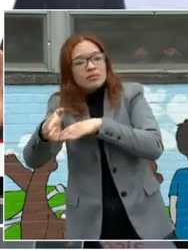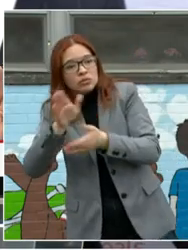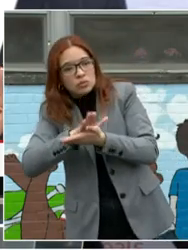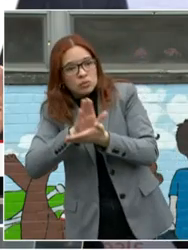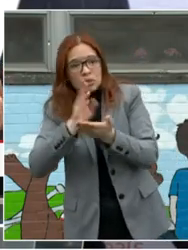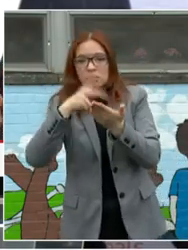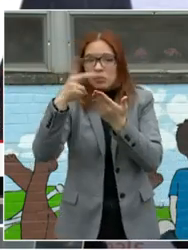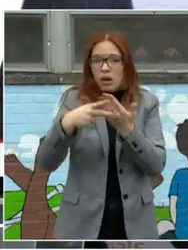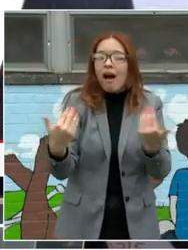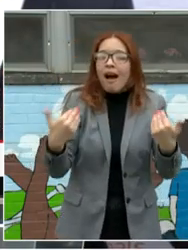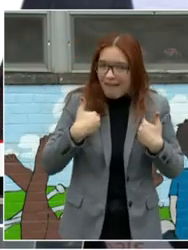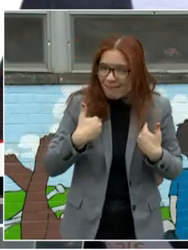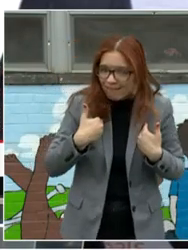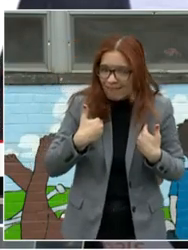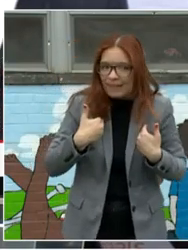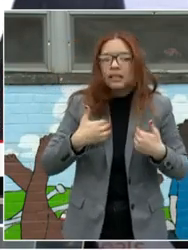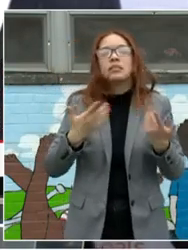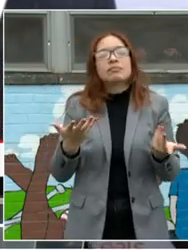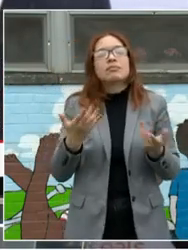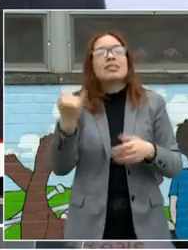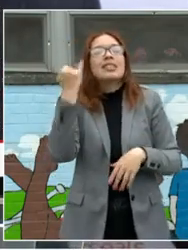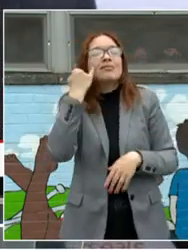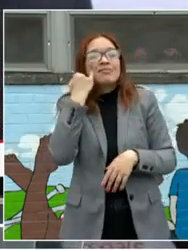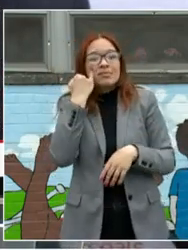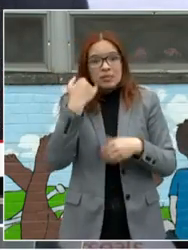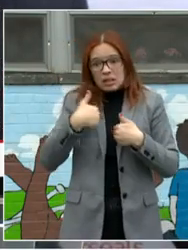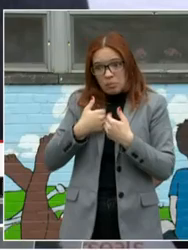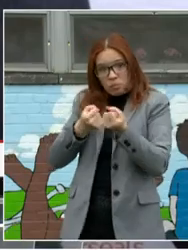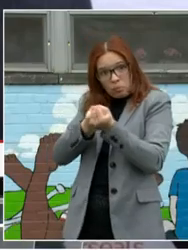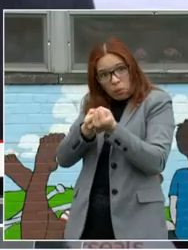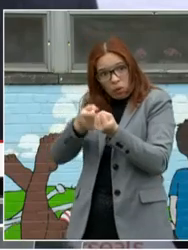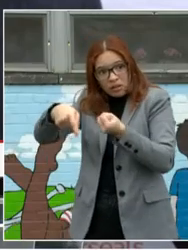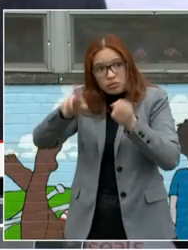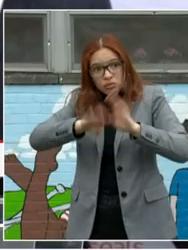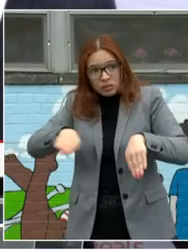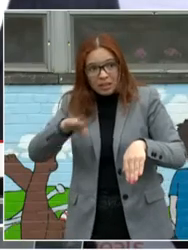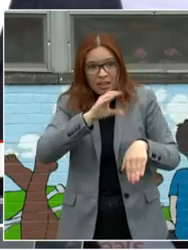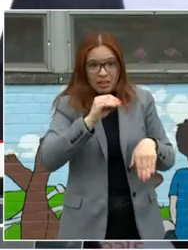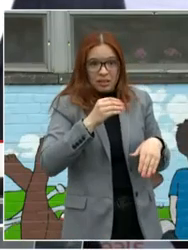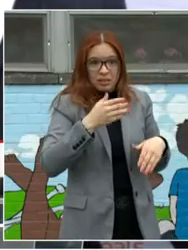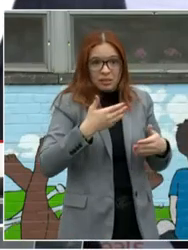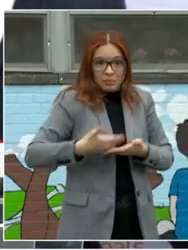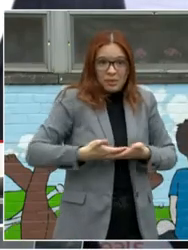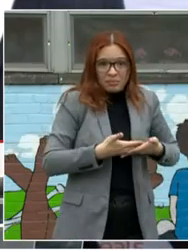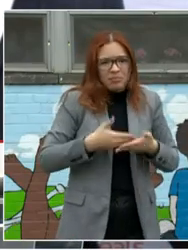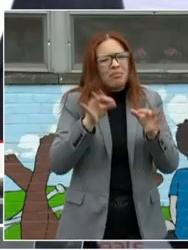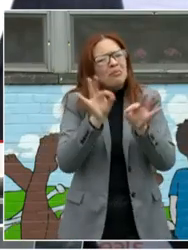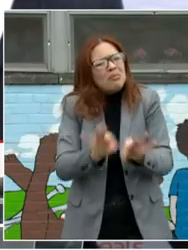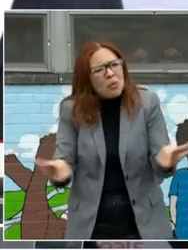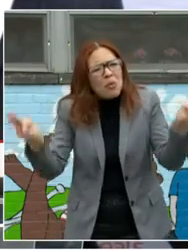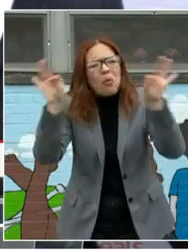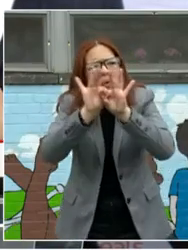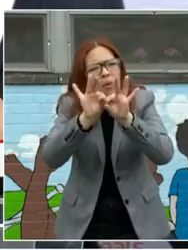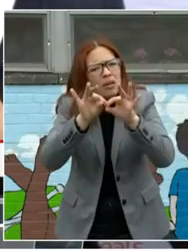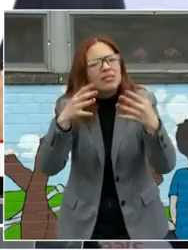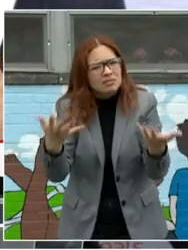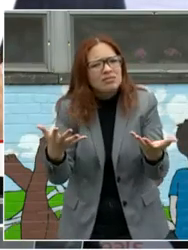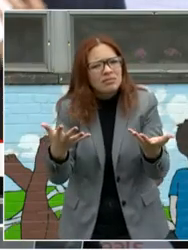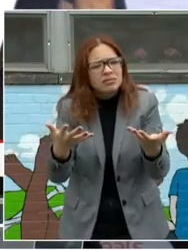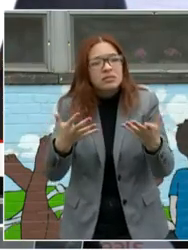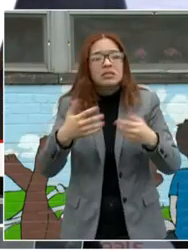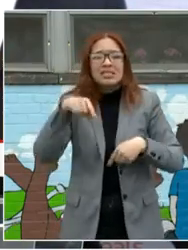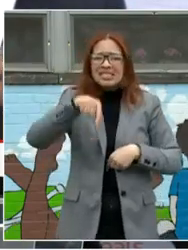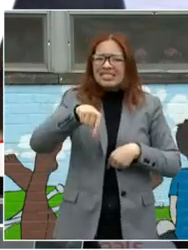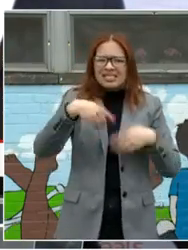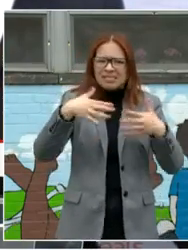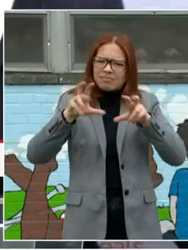to serve infants and toddlers. It's very important that we celebrate and acknowledge these investments. It means a lot to us,